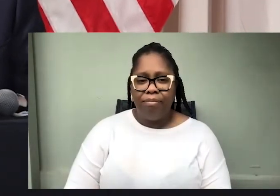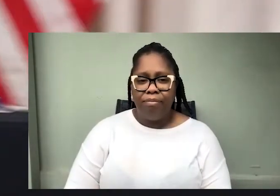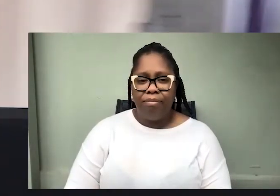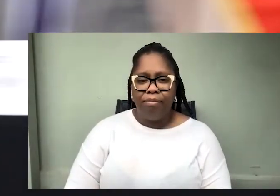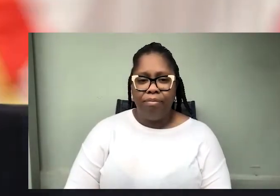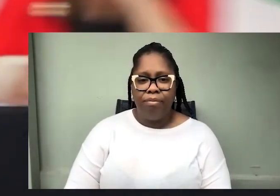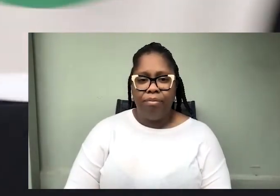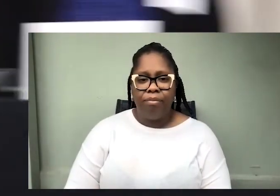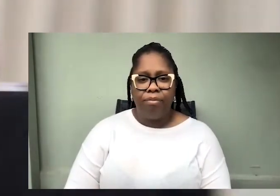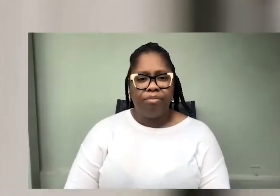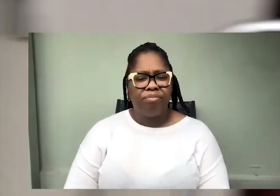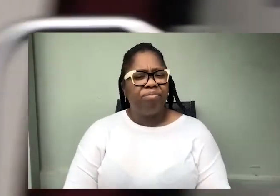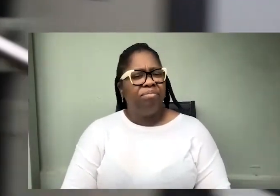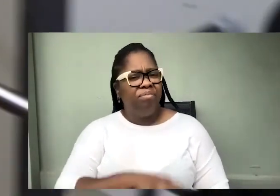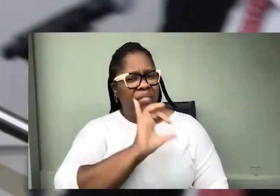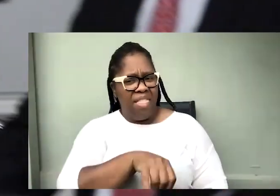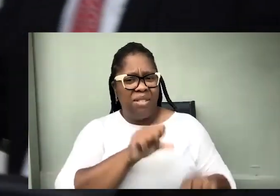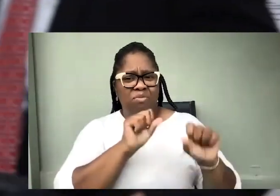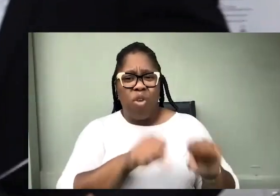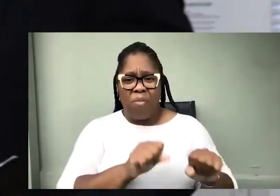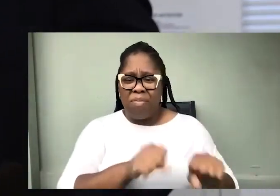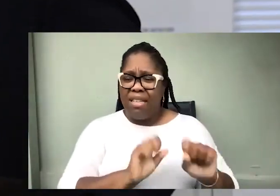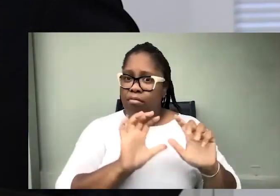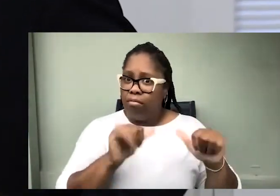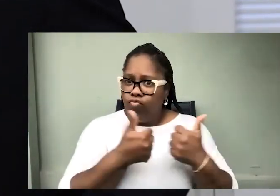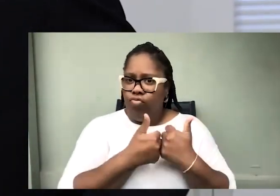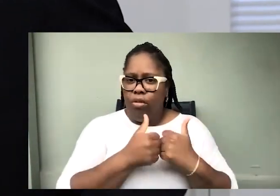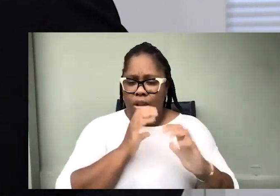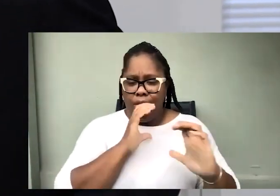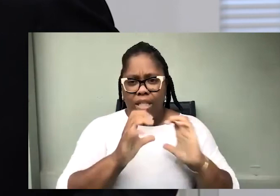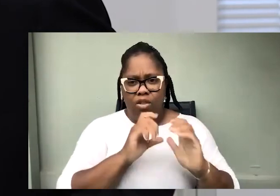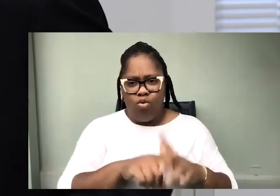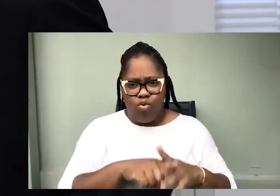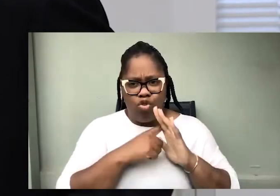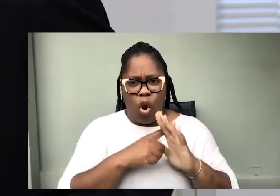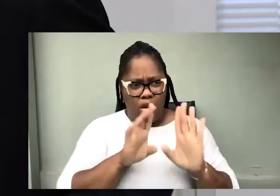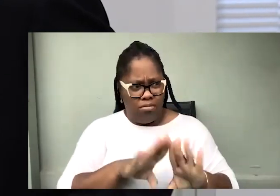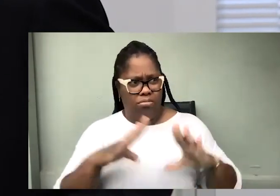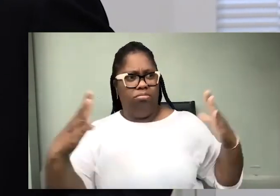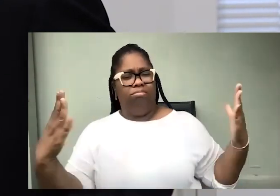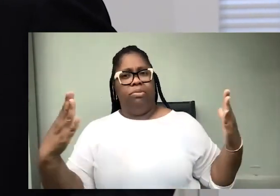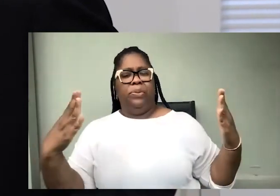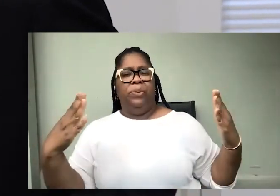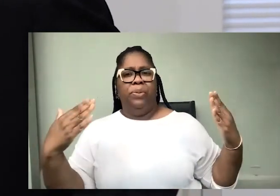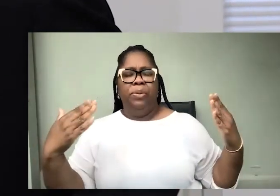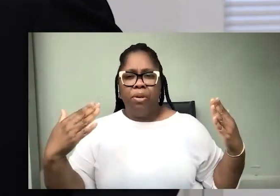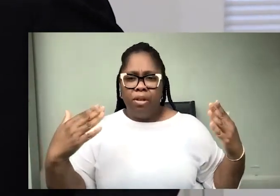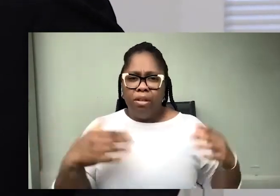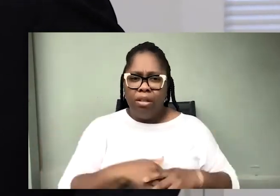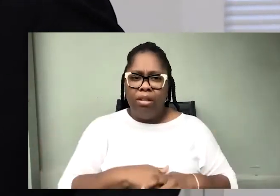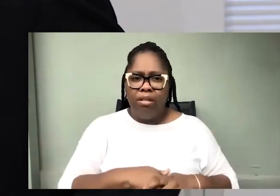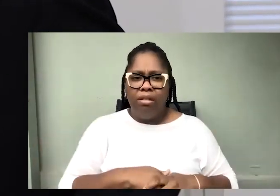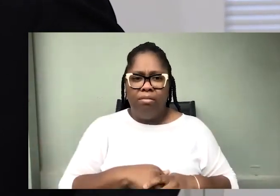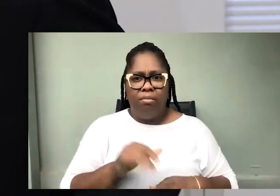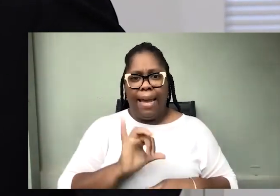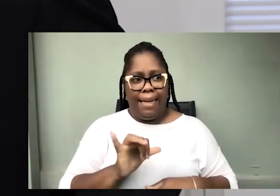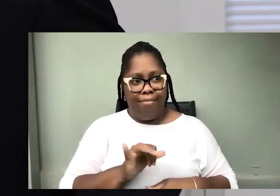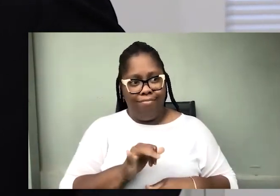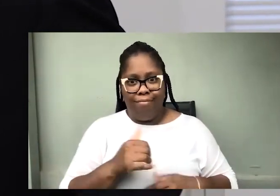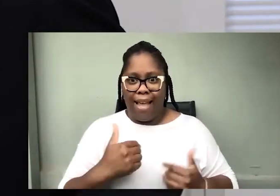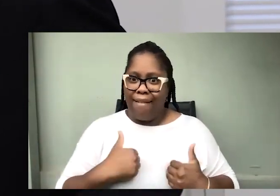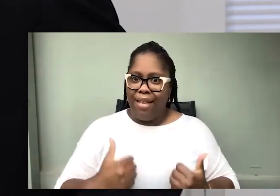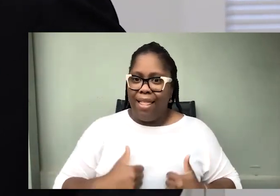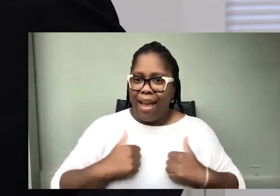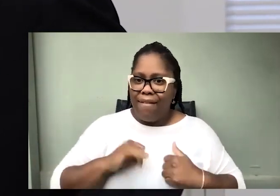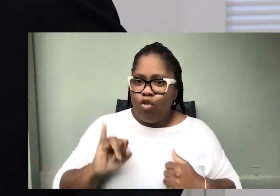I would say that it's probably a very difficult conversation to start to have, similar to having life insurance or creating